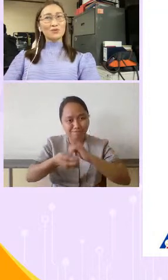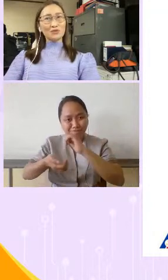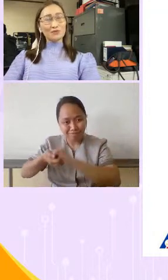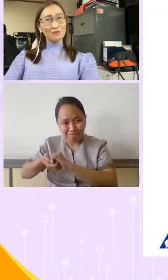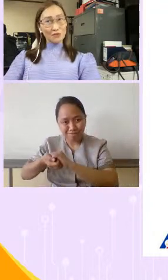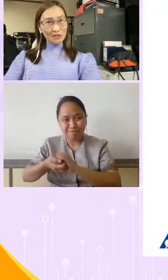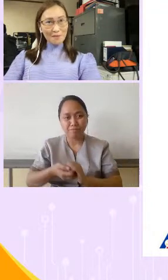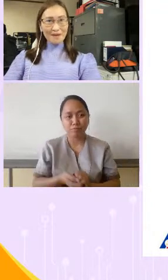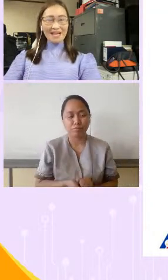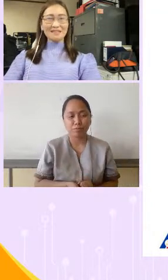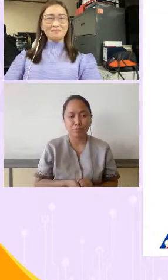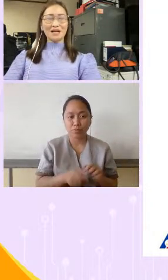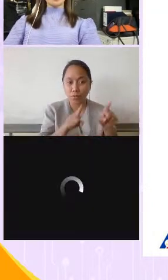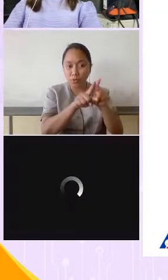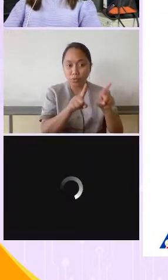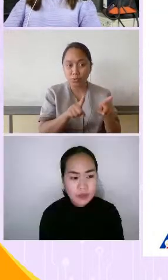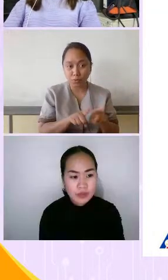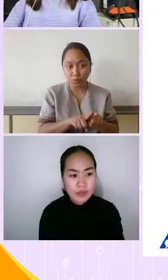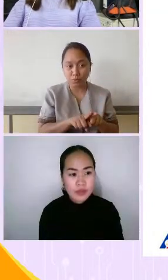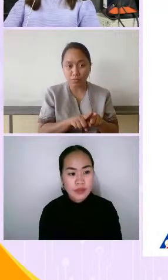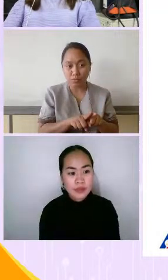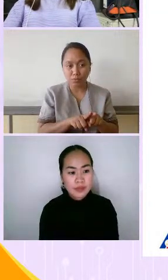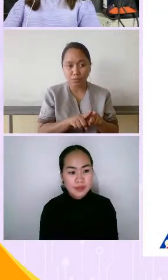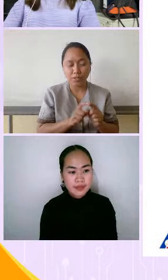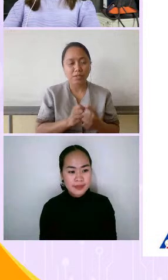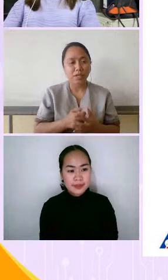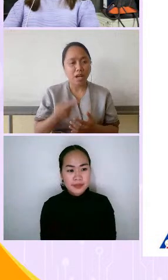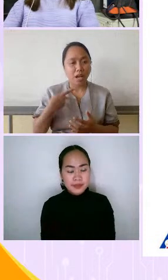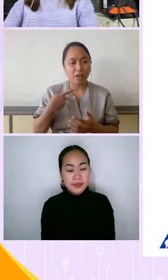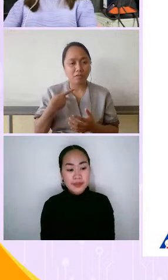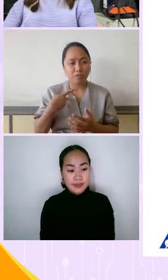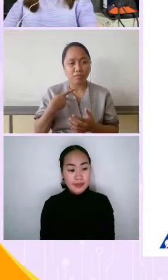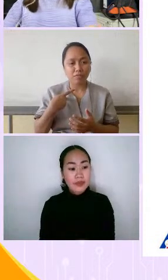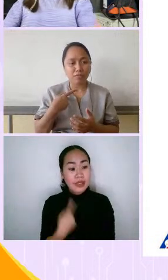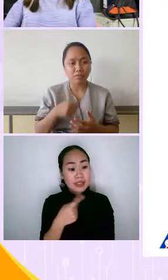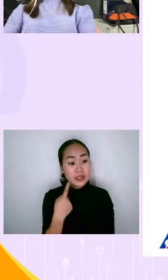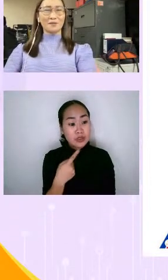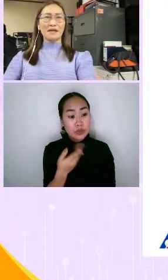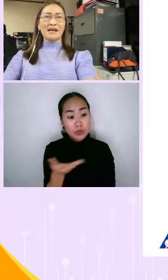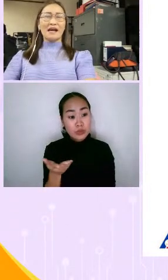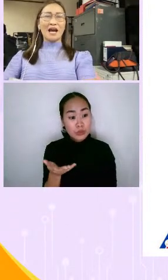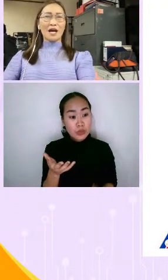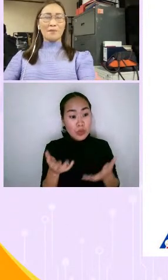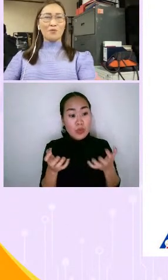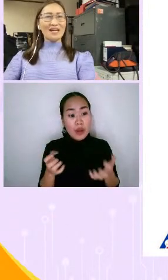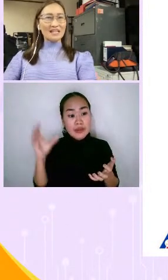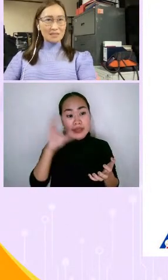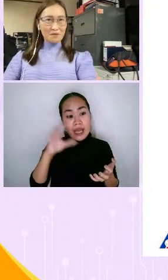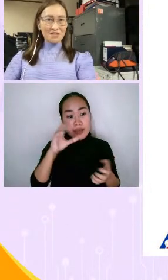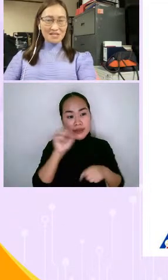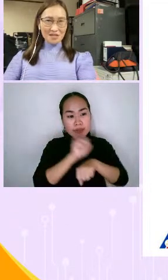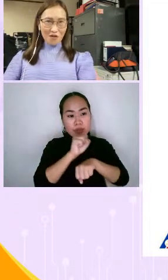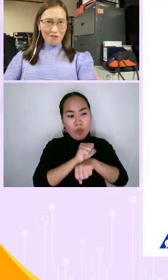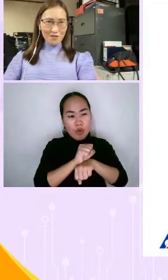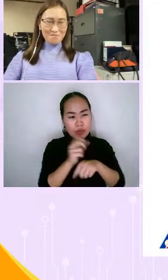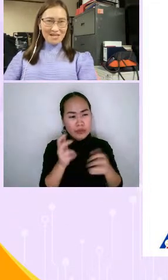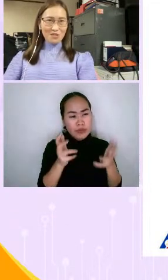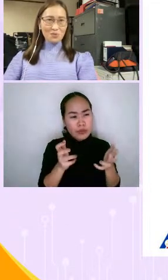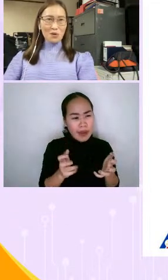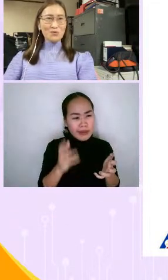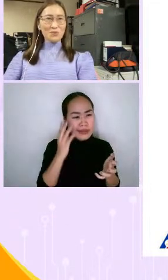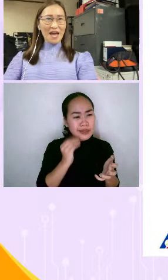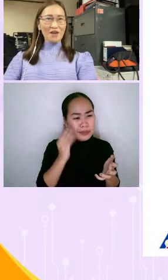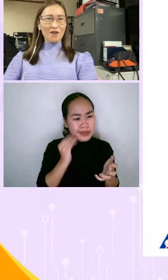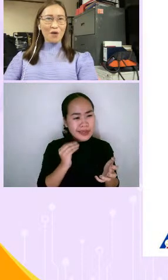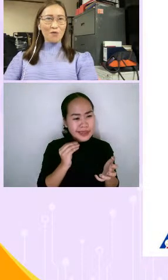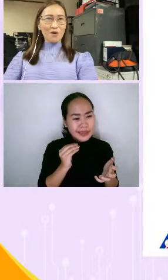Now, those of you naman, mga job seekers natin na gustong magkaroon ng work experience sa government,